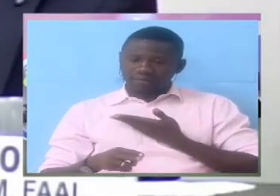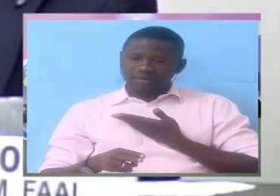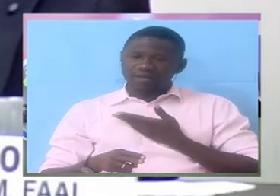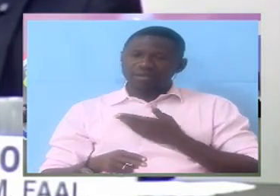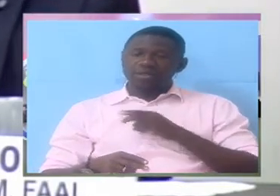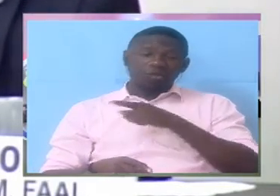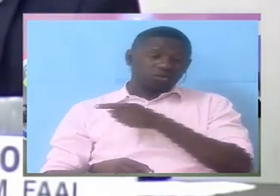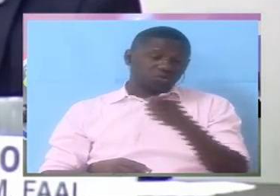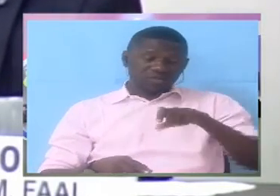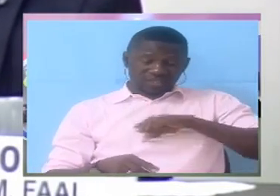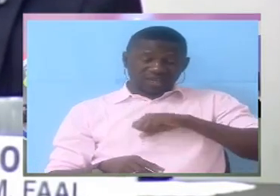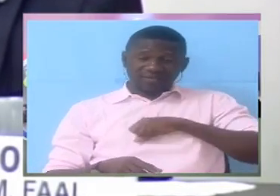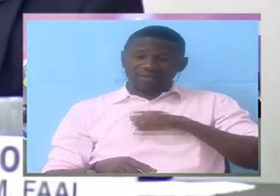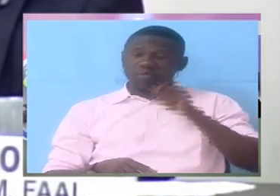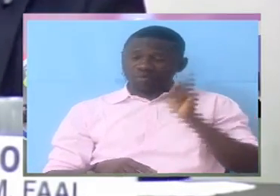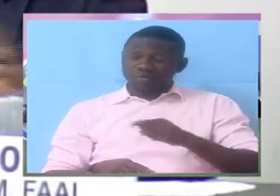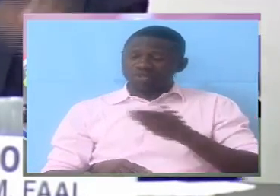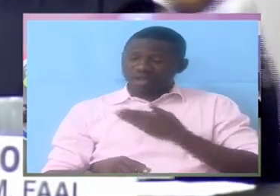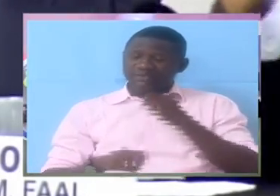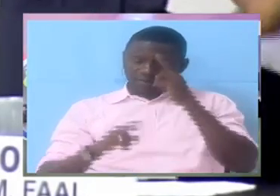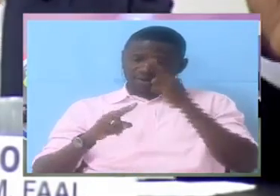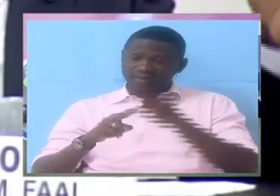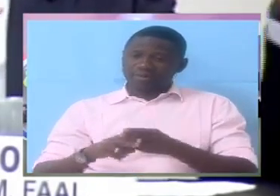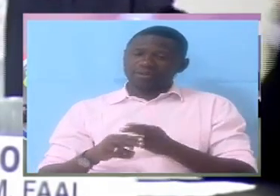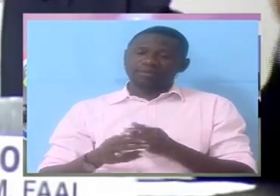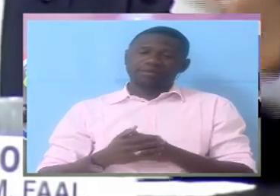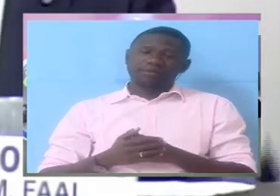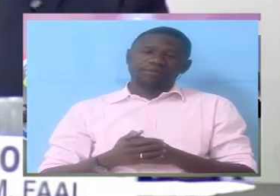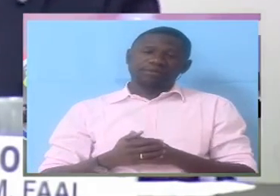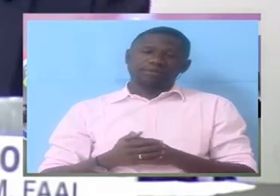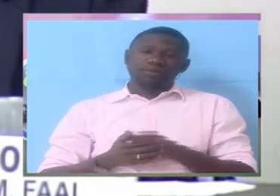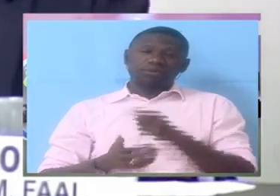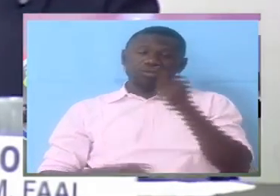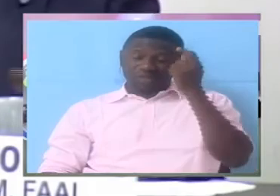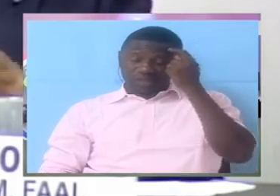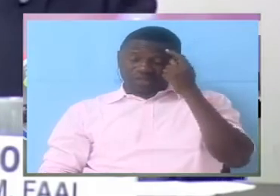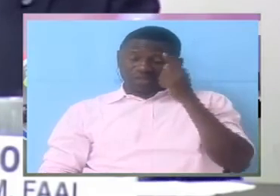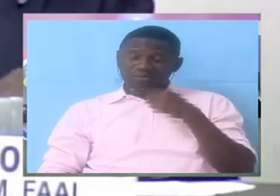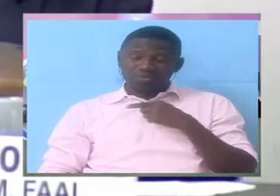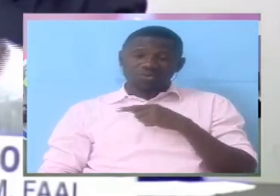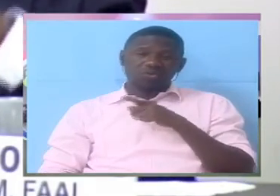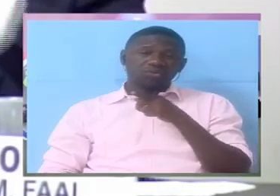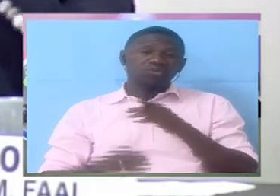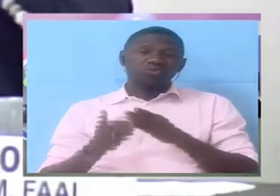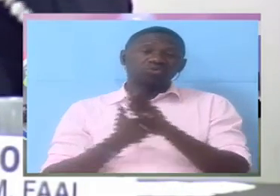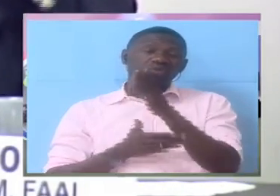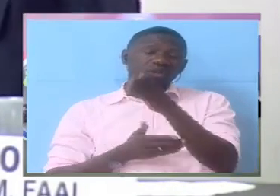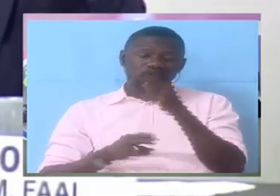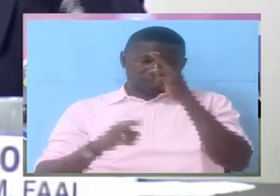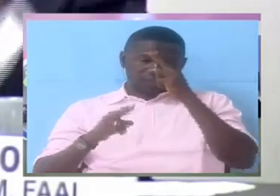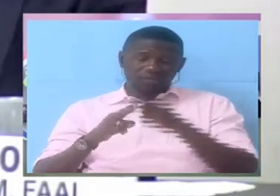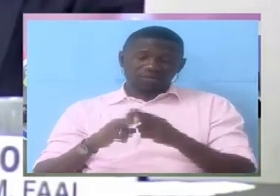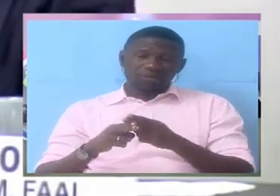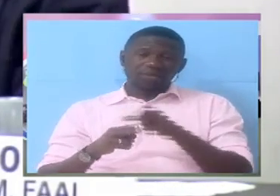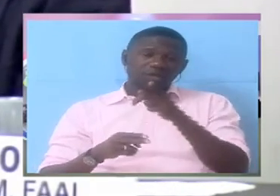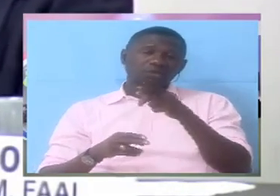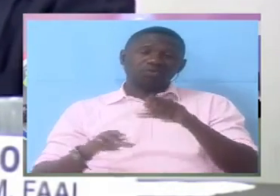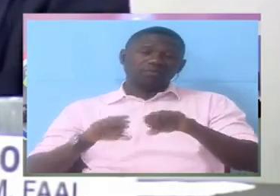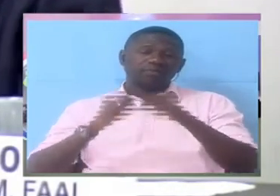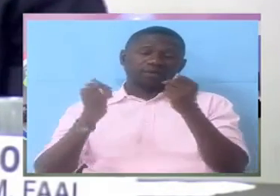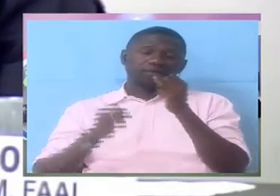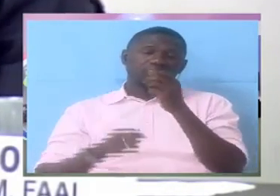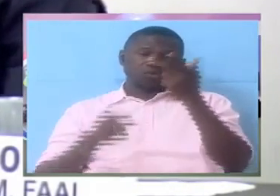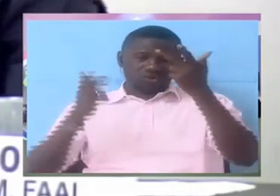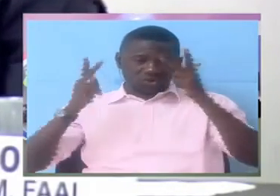it was discipline that you violated the law because you saw other people who did what you believe was not